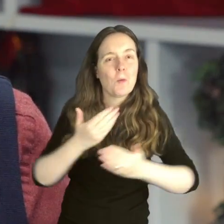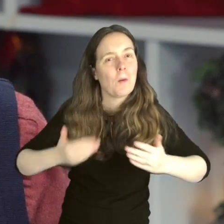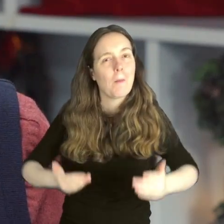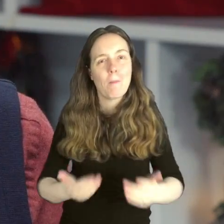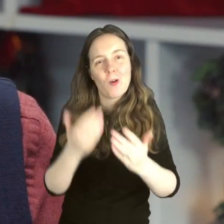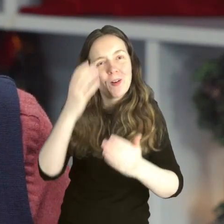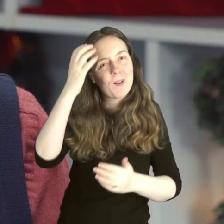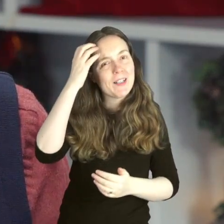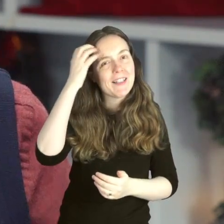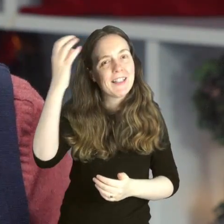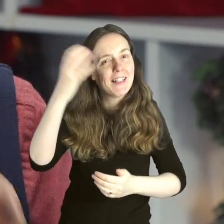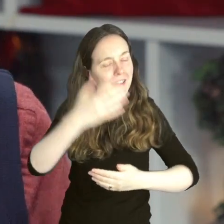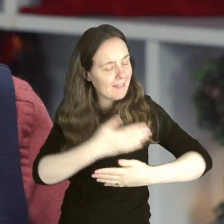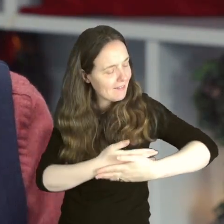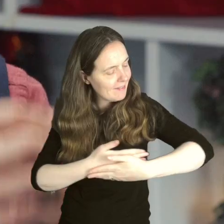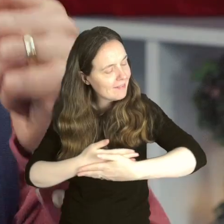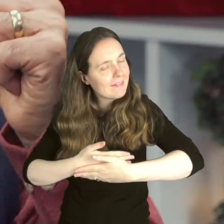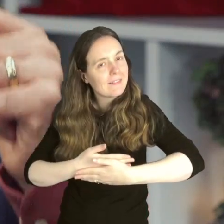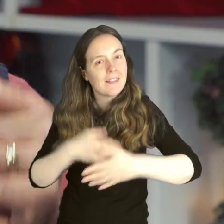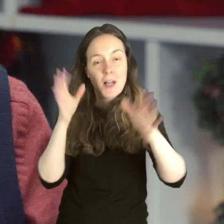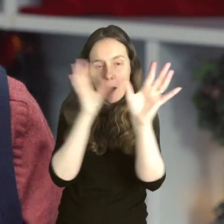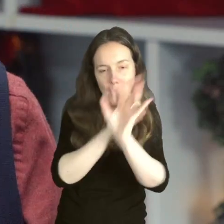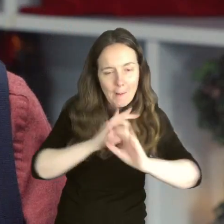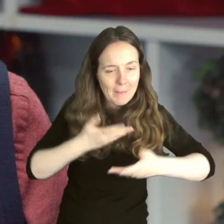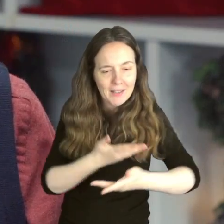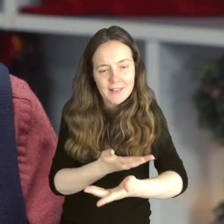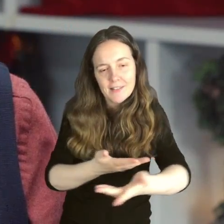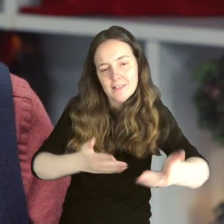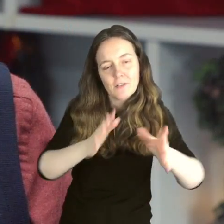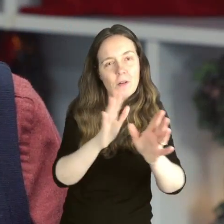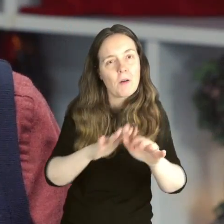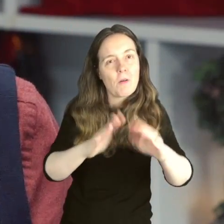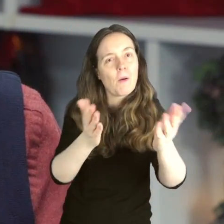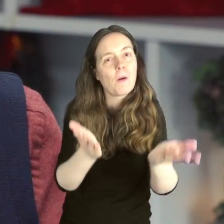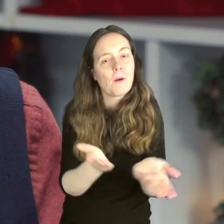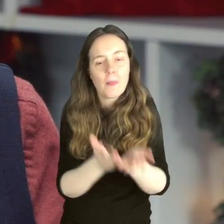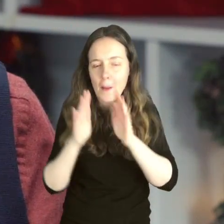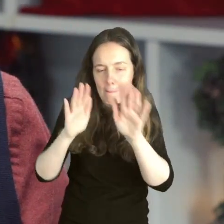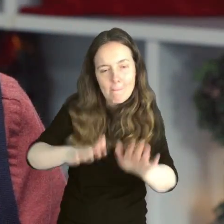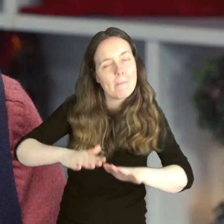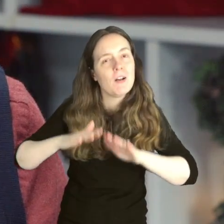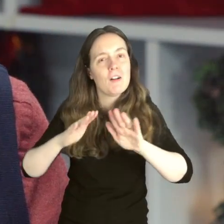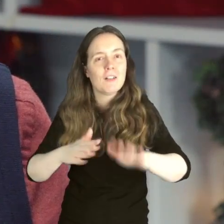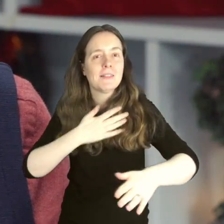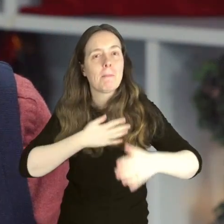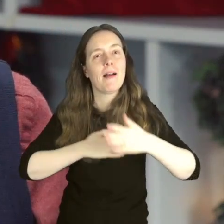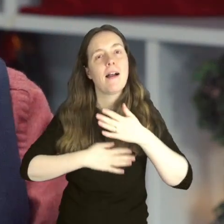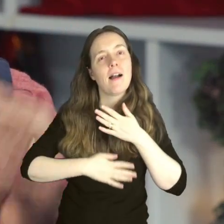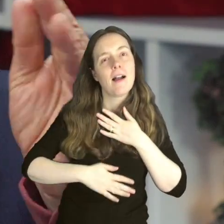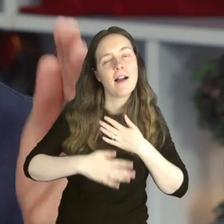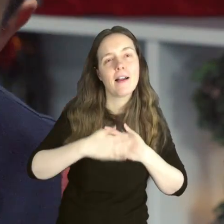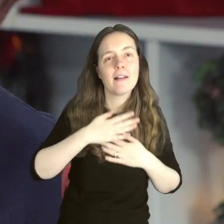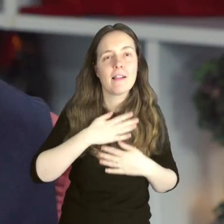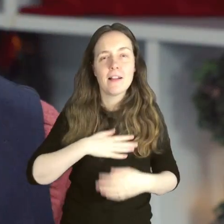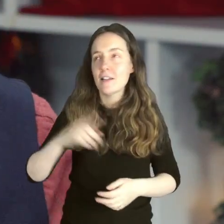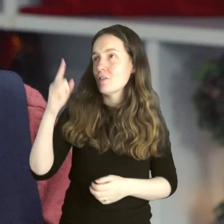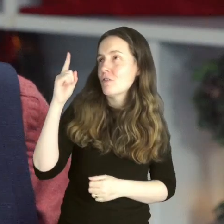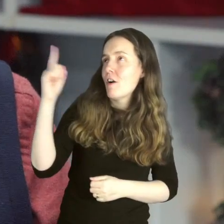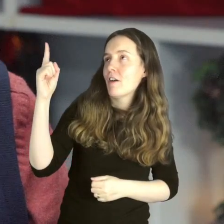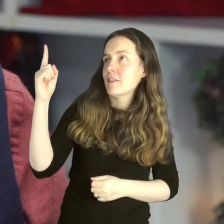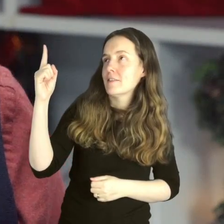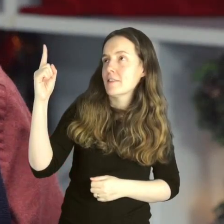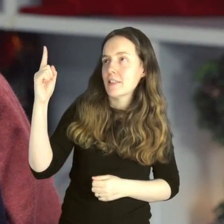to the newborn king, peace on earth and mercy mild,